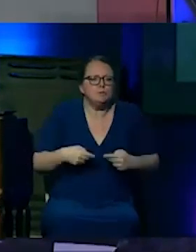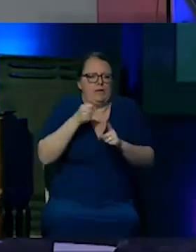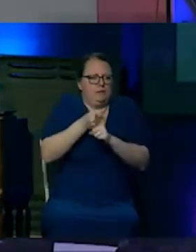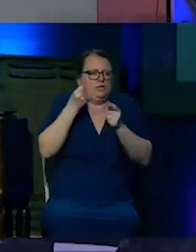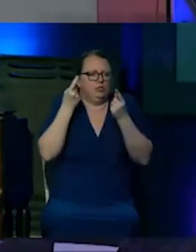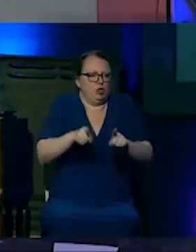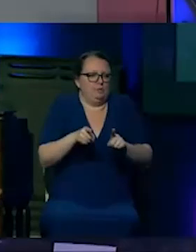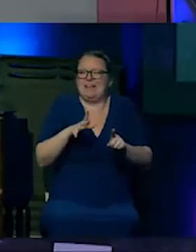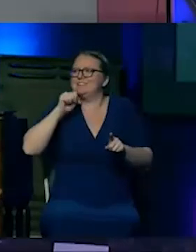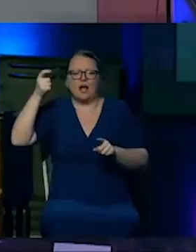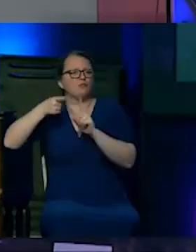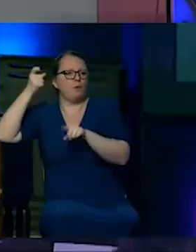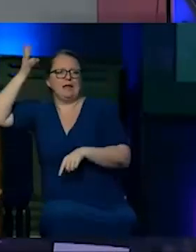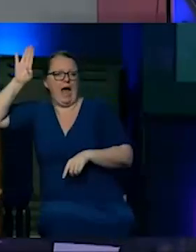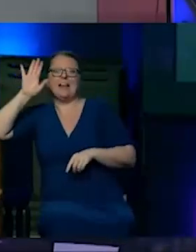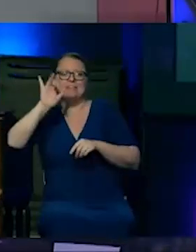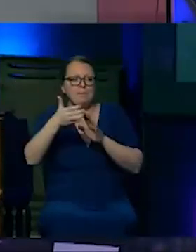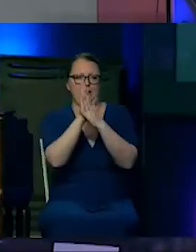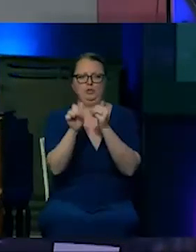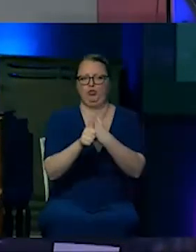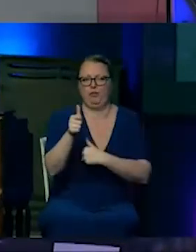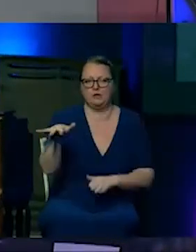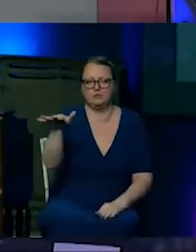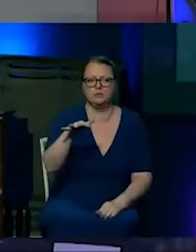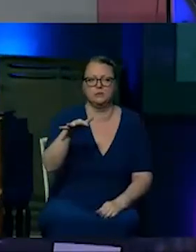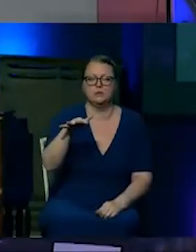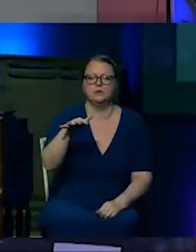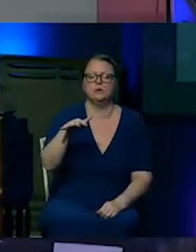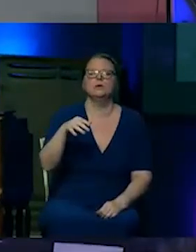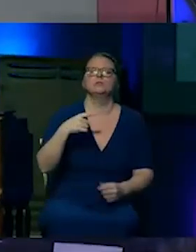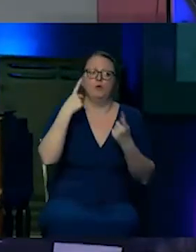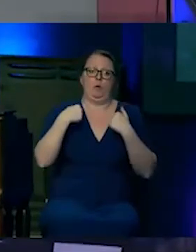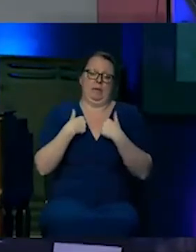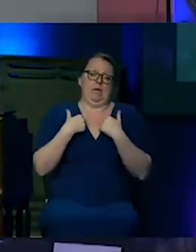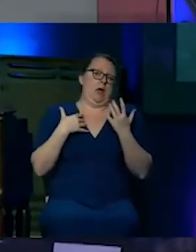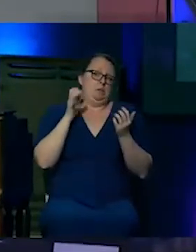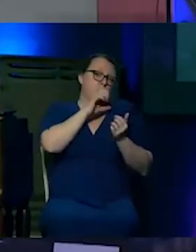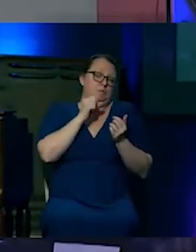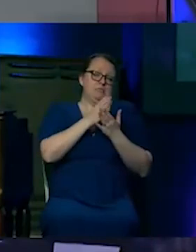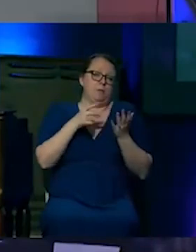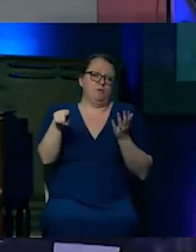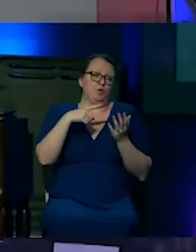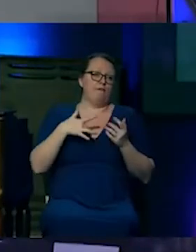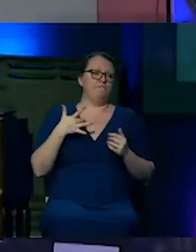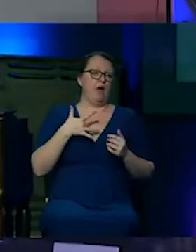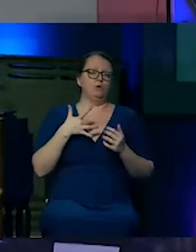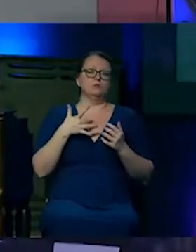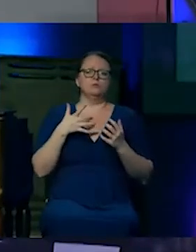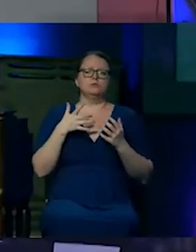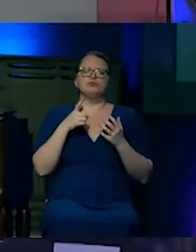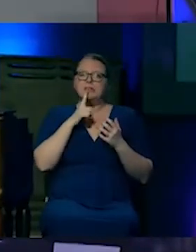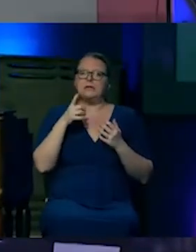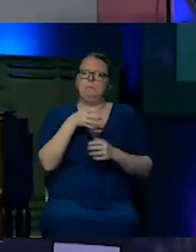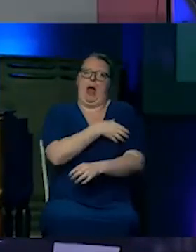And that is a threat, right? And I think for me, I'm assuming some of you have felt so